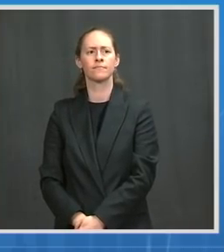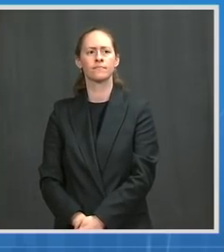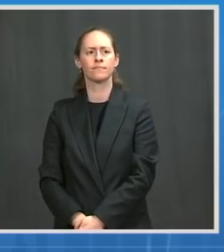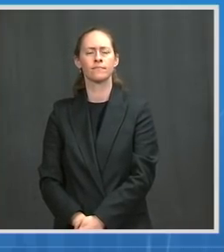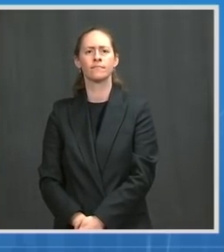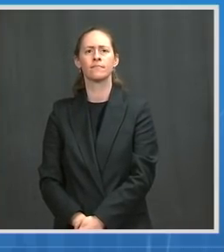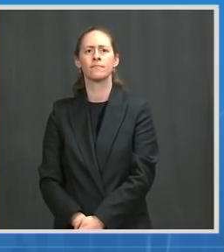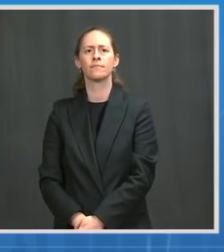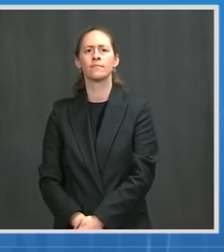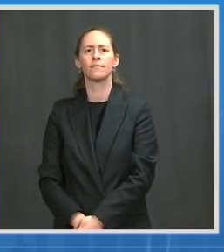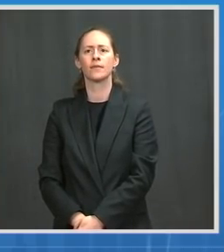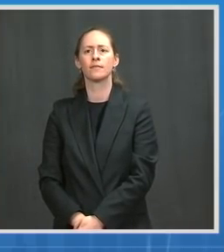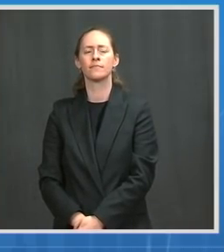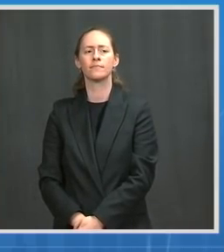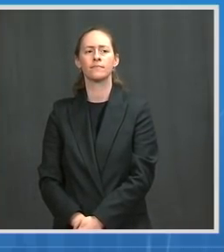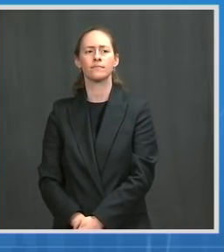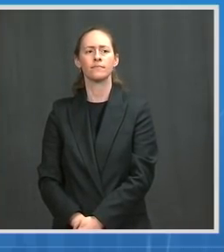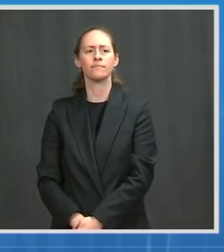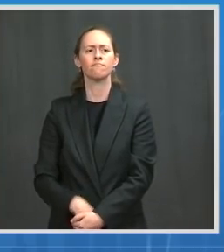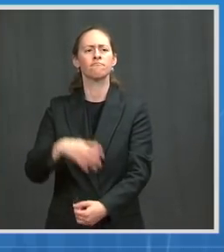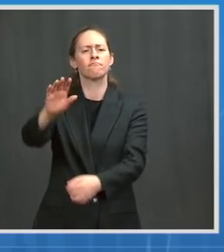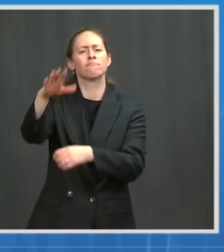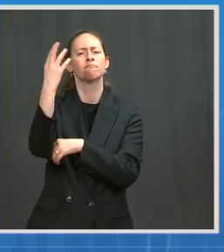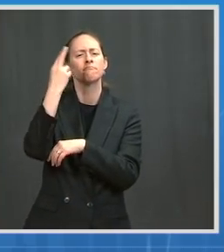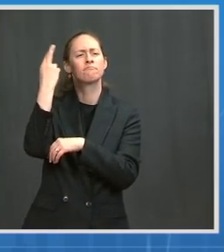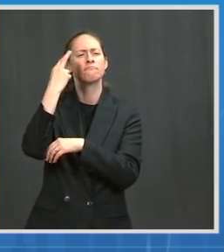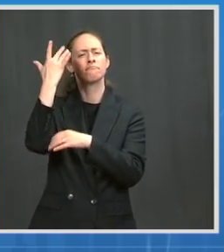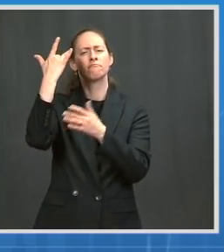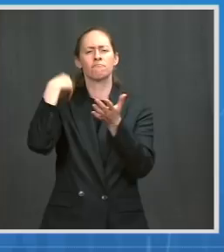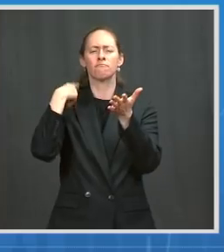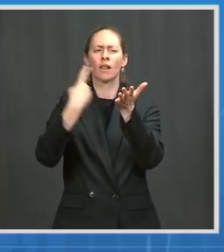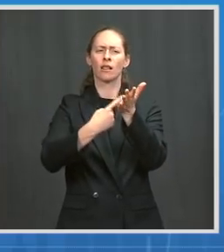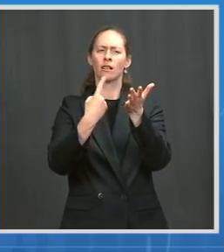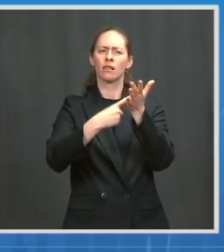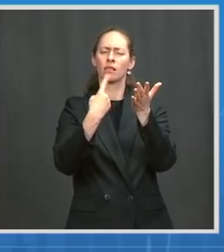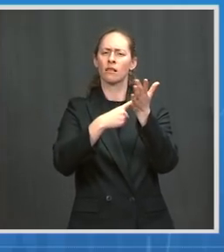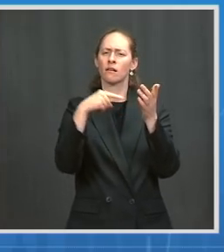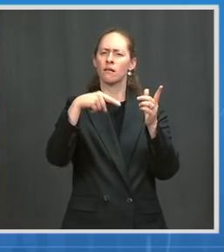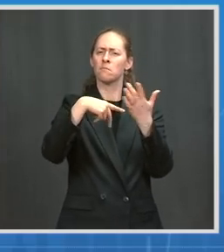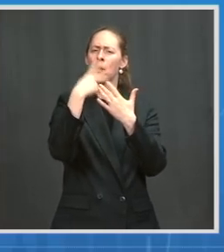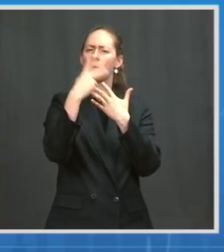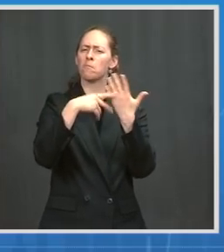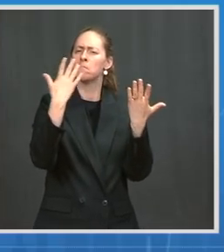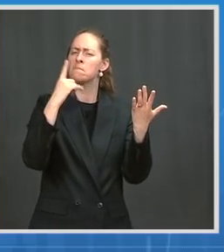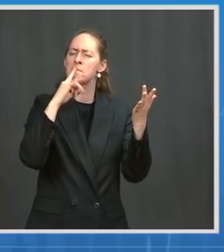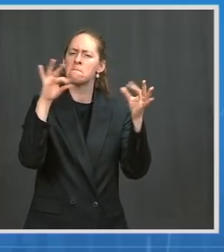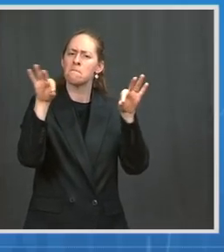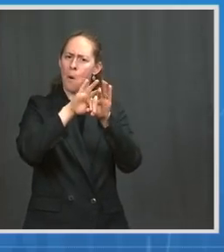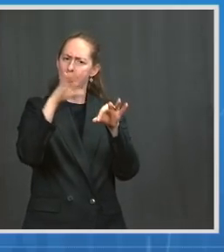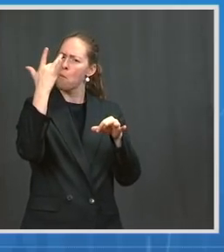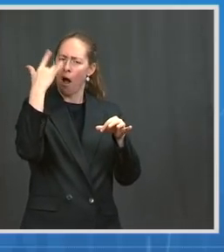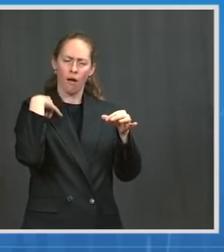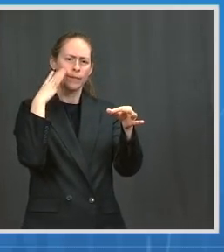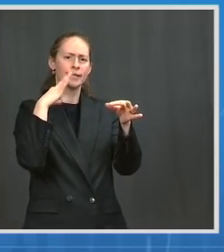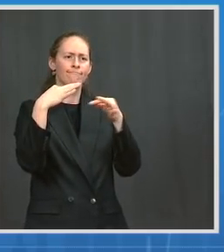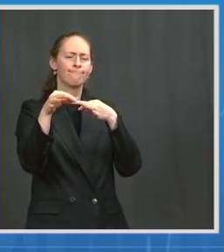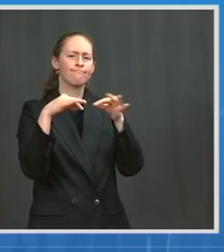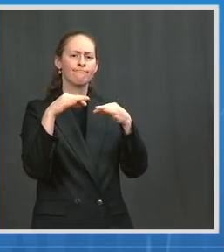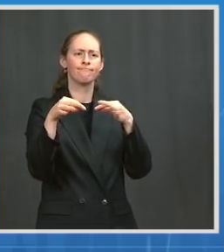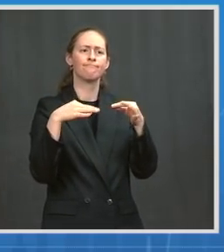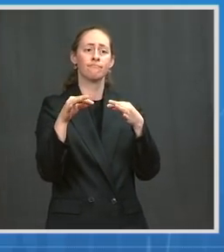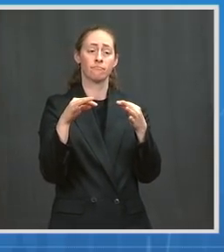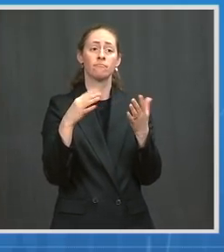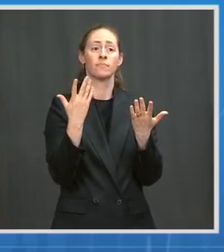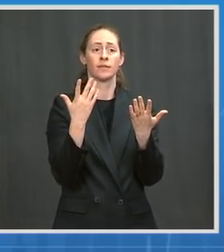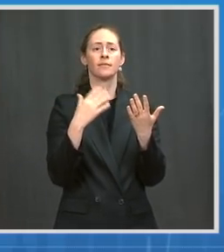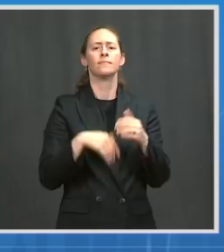So what is the rationale and the goals for this program? Of course, as we've heard so often